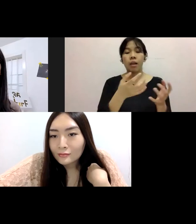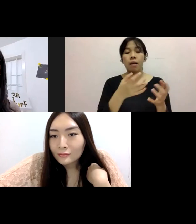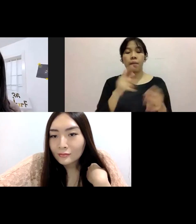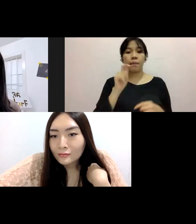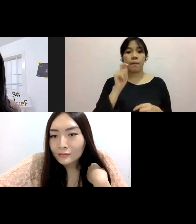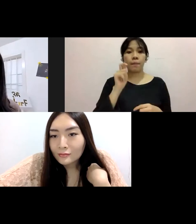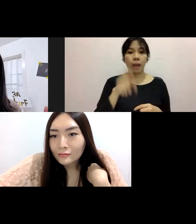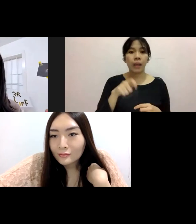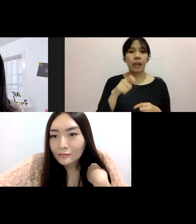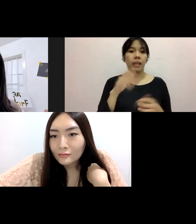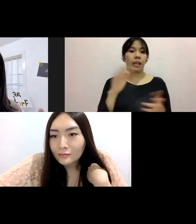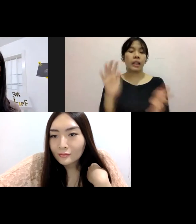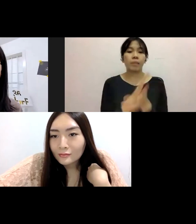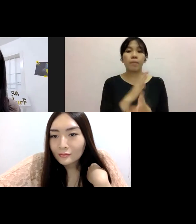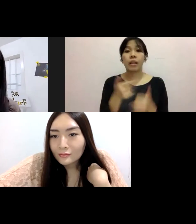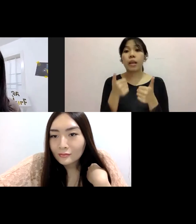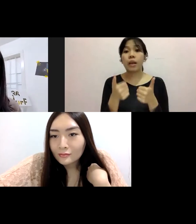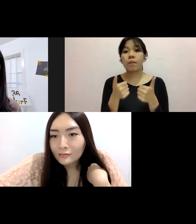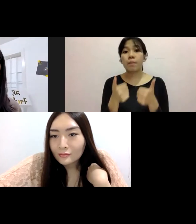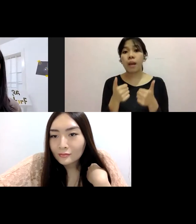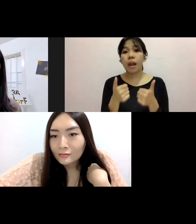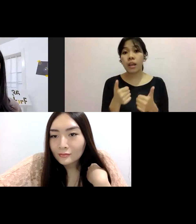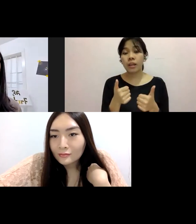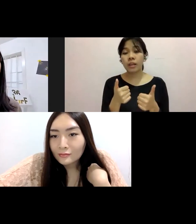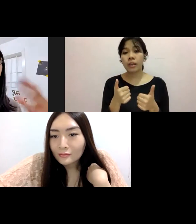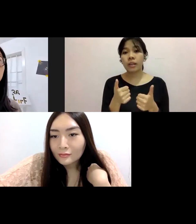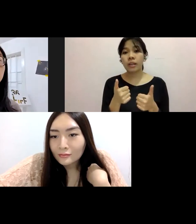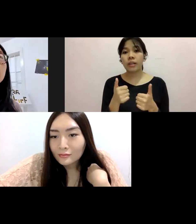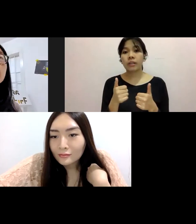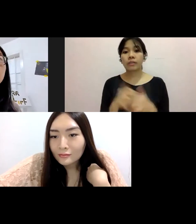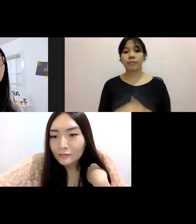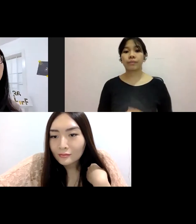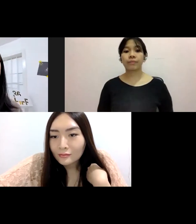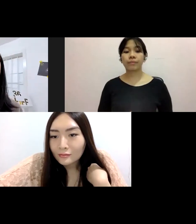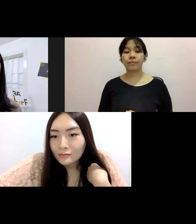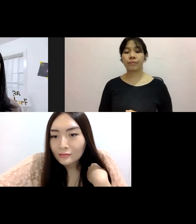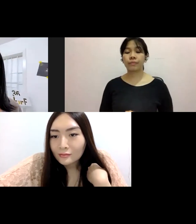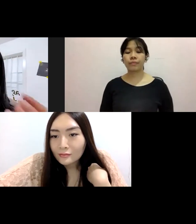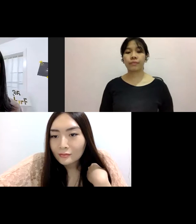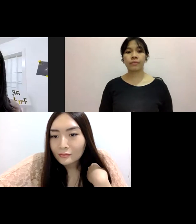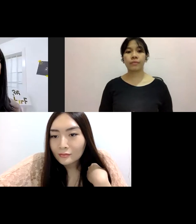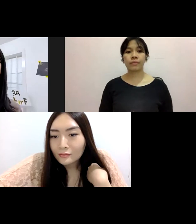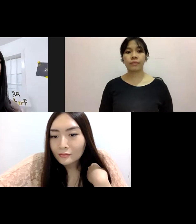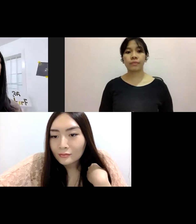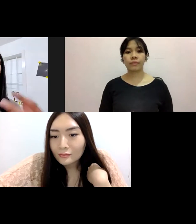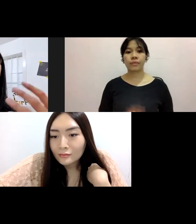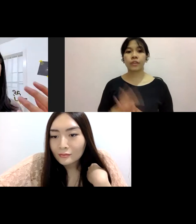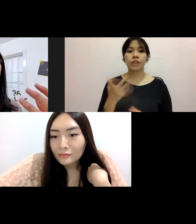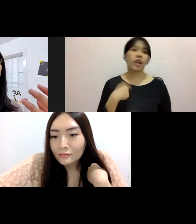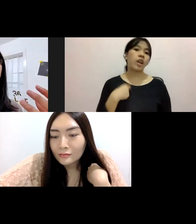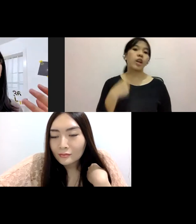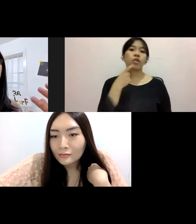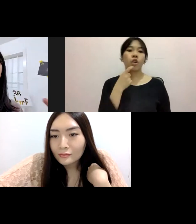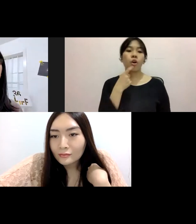proper shooting during the winter in Iowa. And then I combined the footage that I shoot